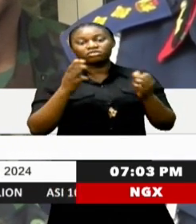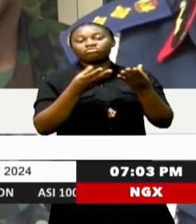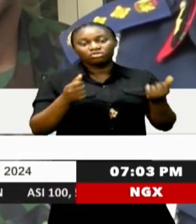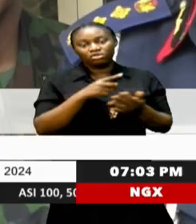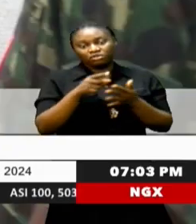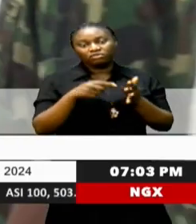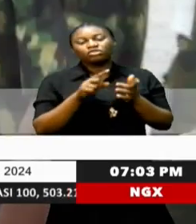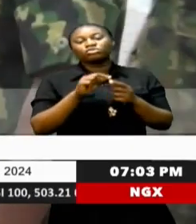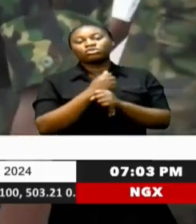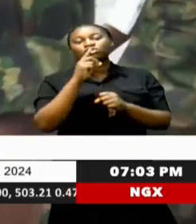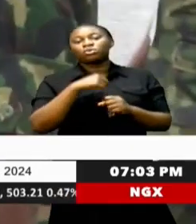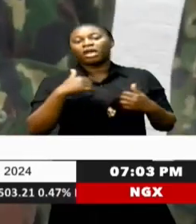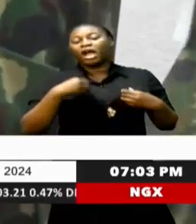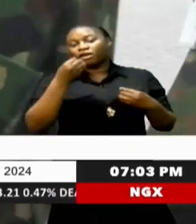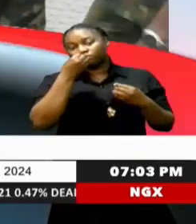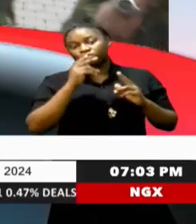have full production.